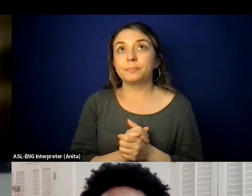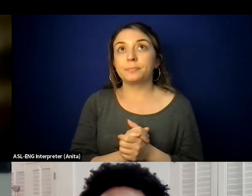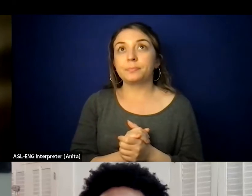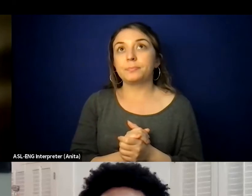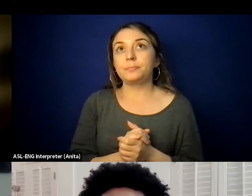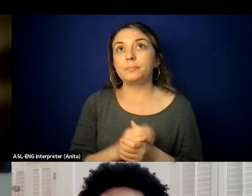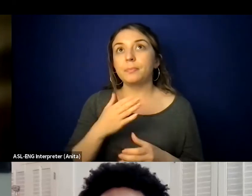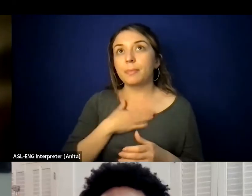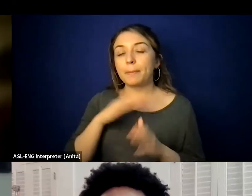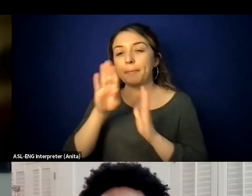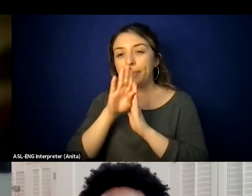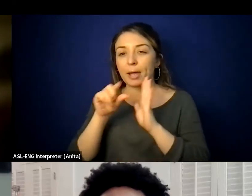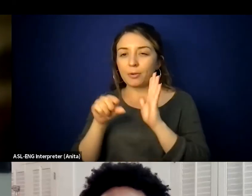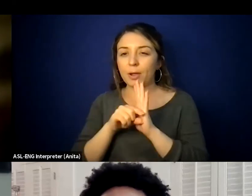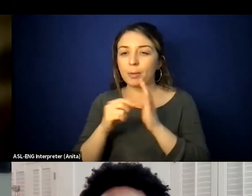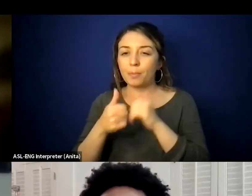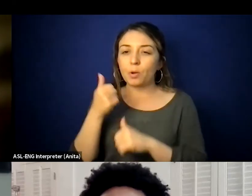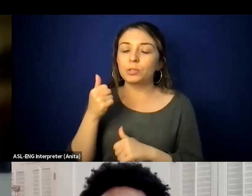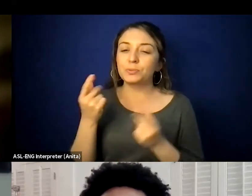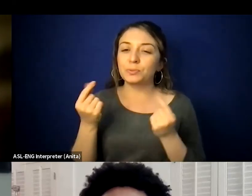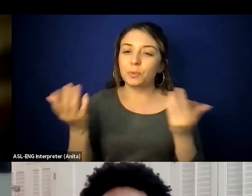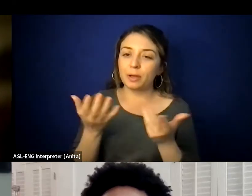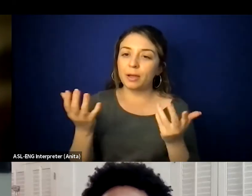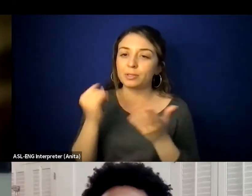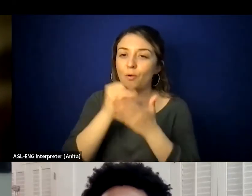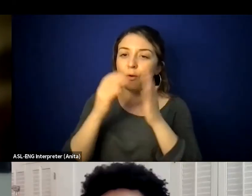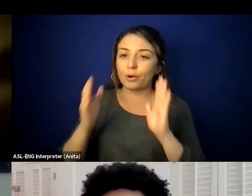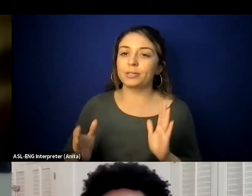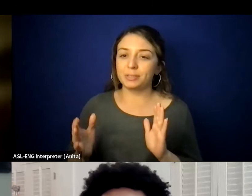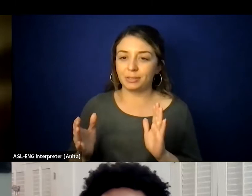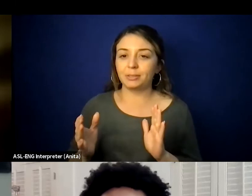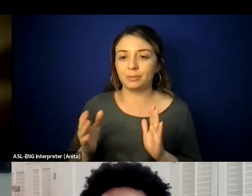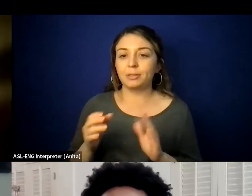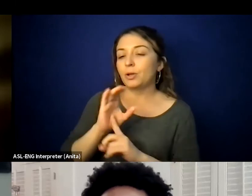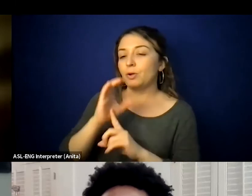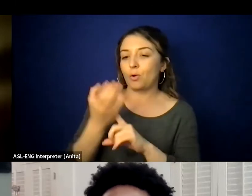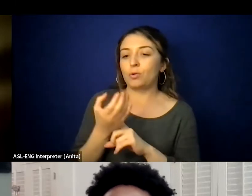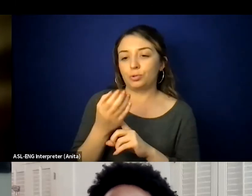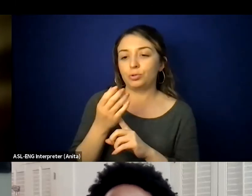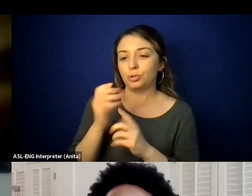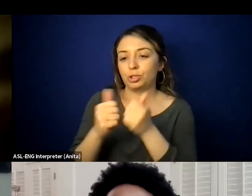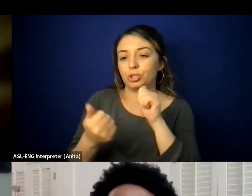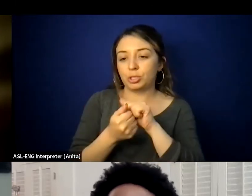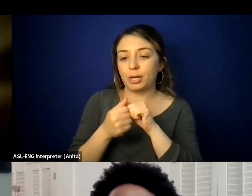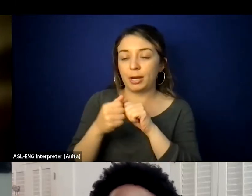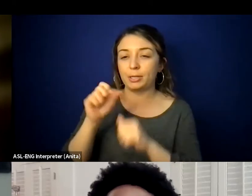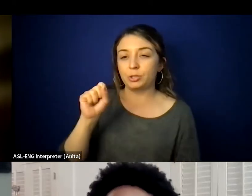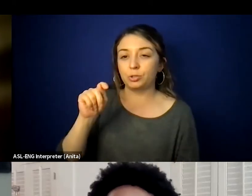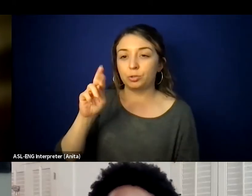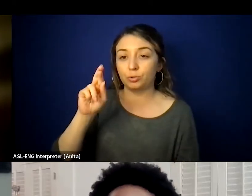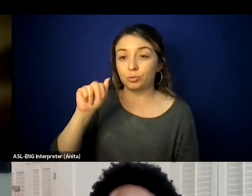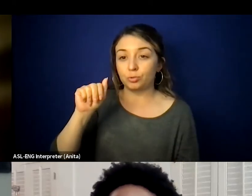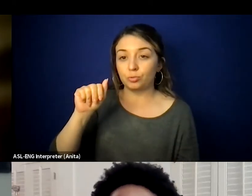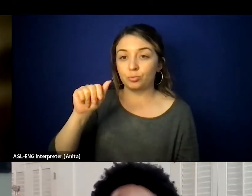spent most of my career as an artist and a culture change strategist. But about 5